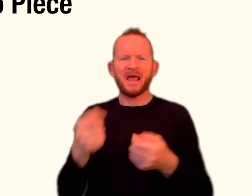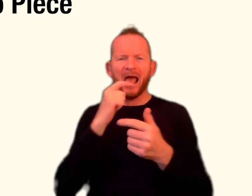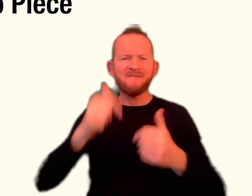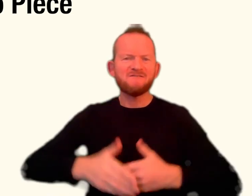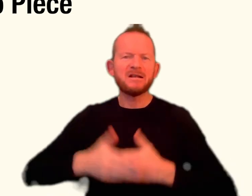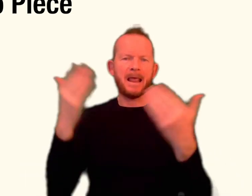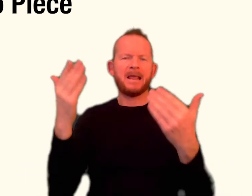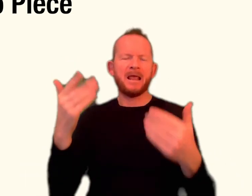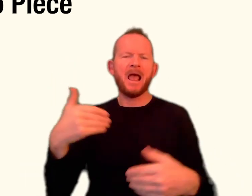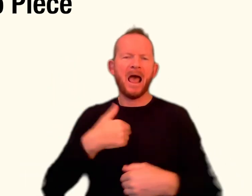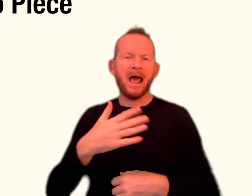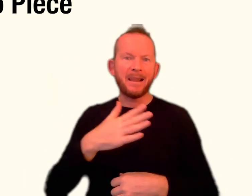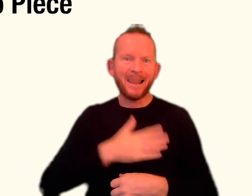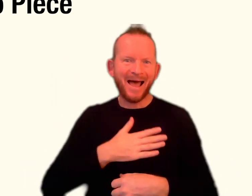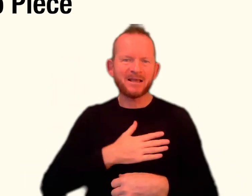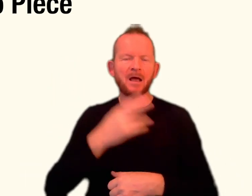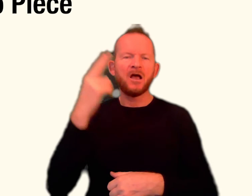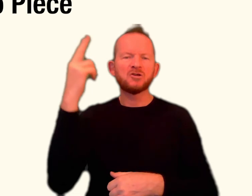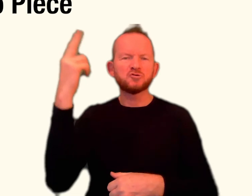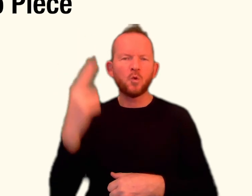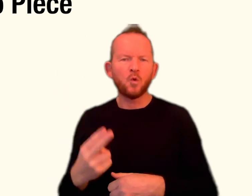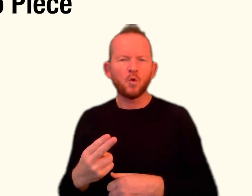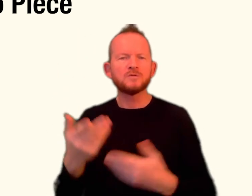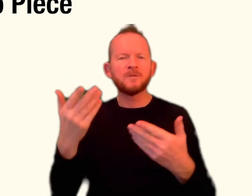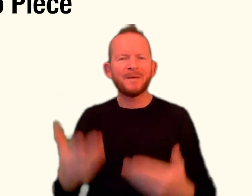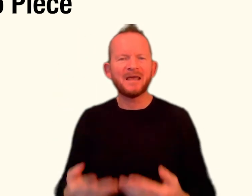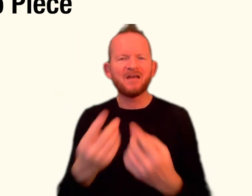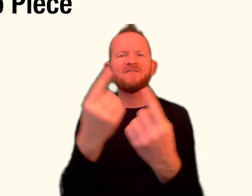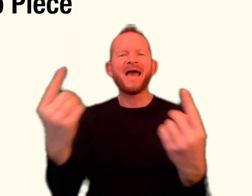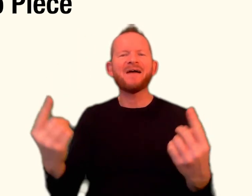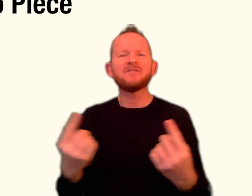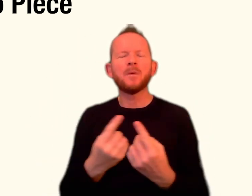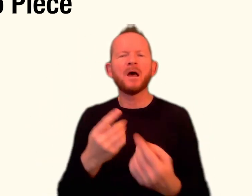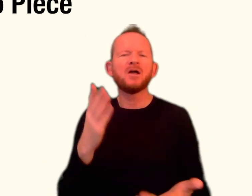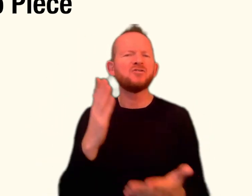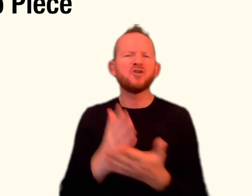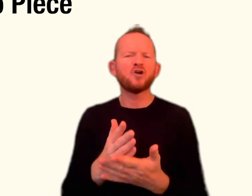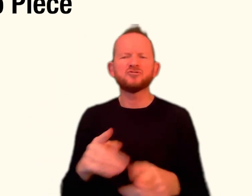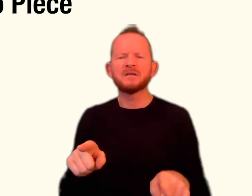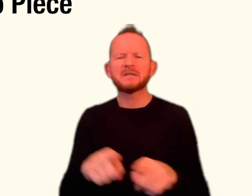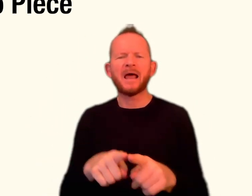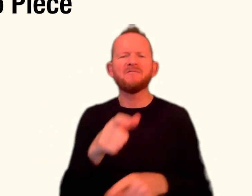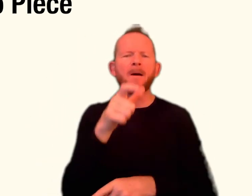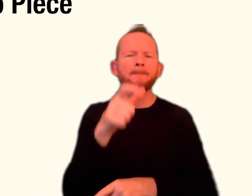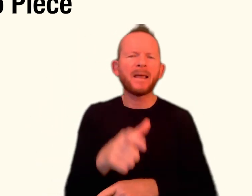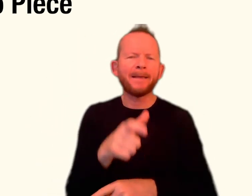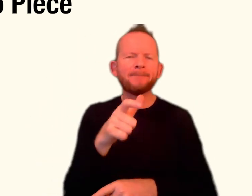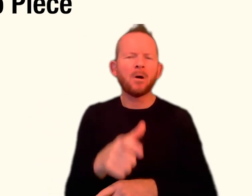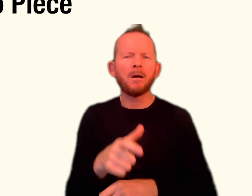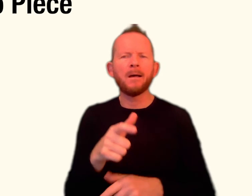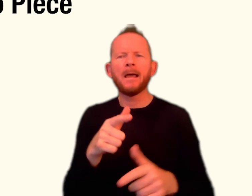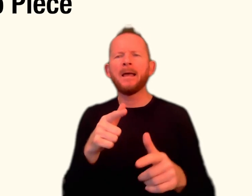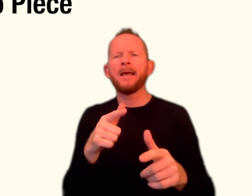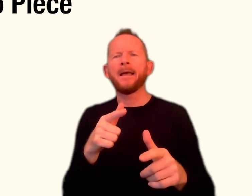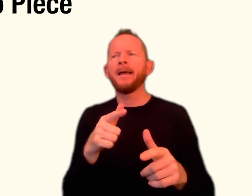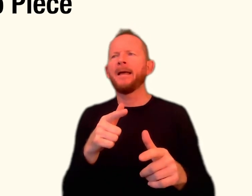like schools to be for everybody, not for like just people that